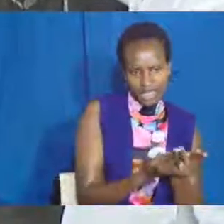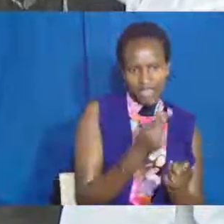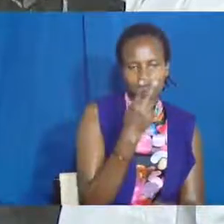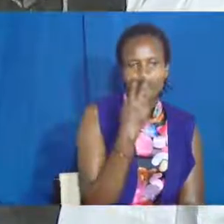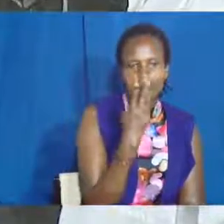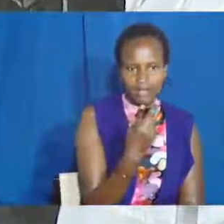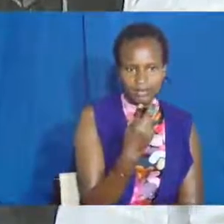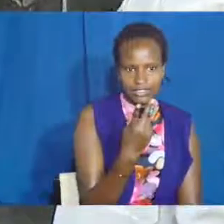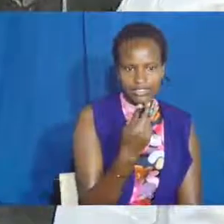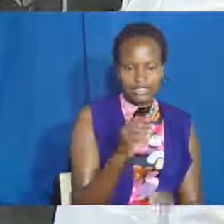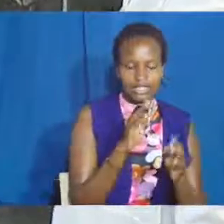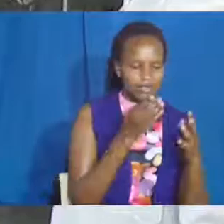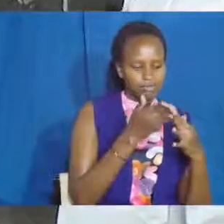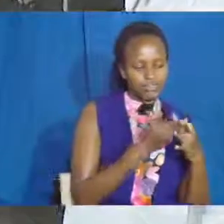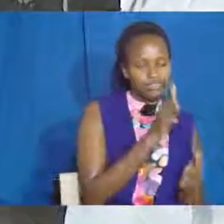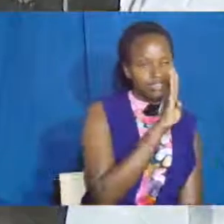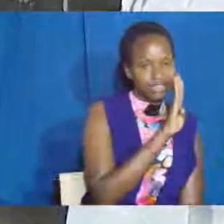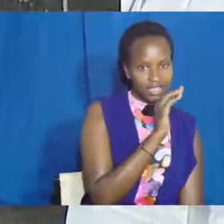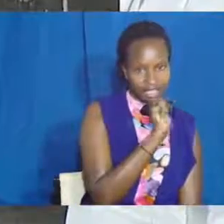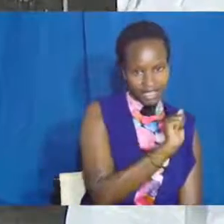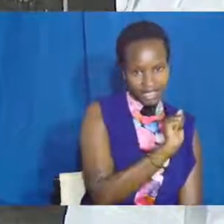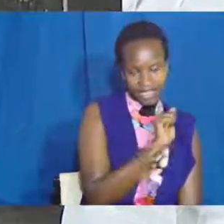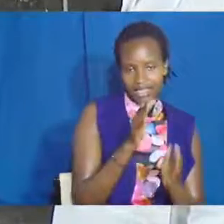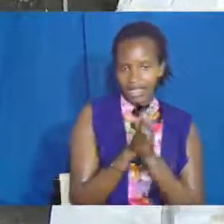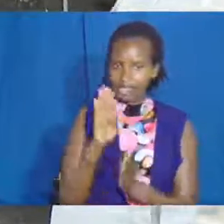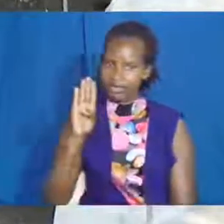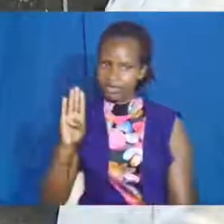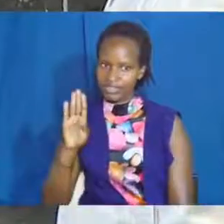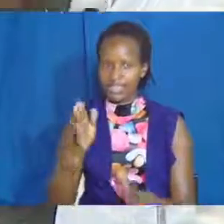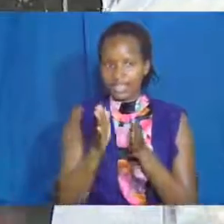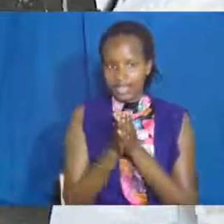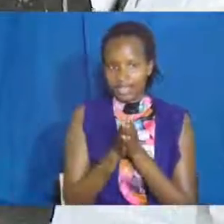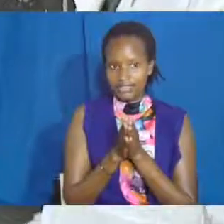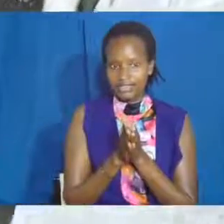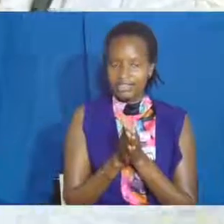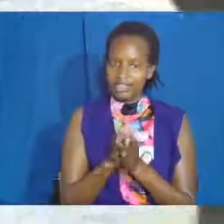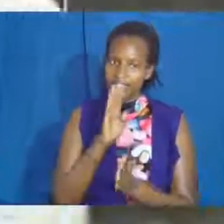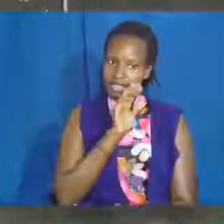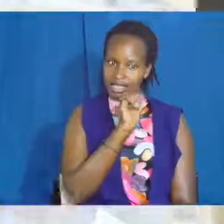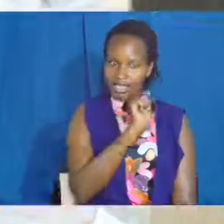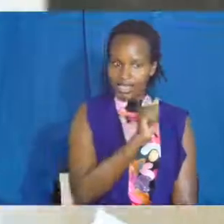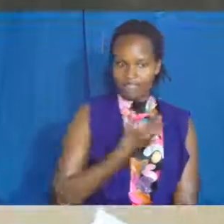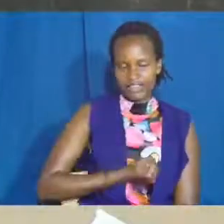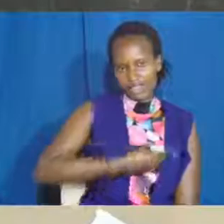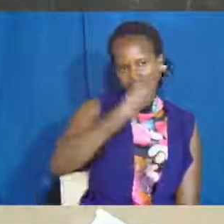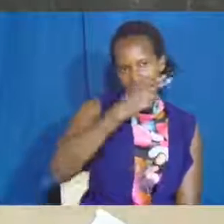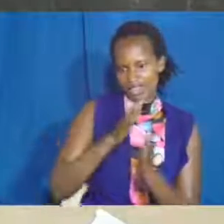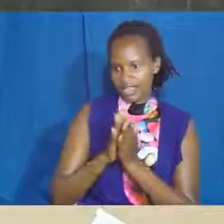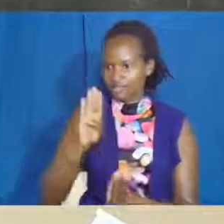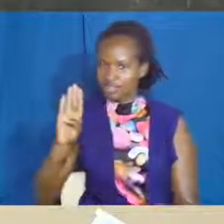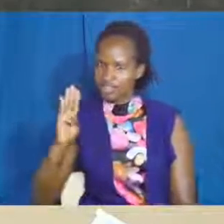in concentration between A and B. A has got high concentration, and then B has got lower concentration.